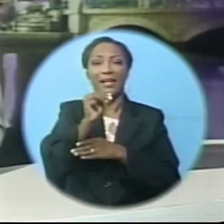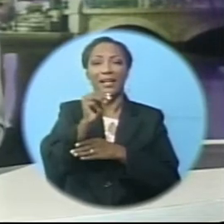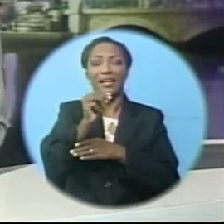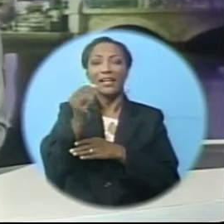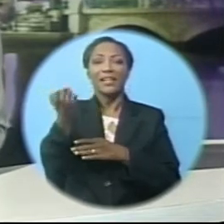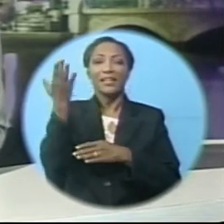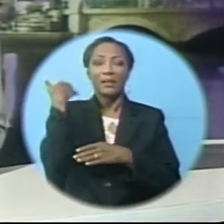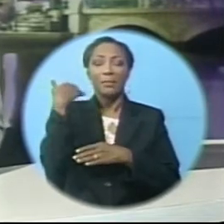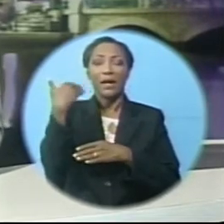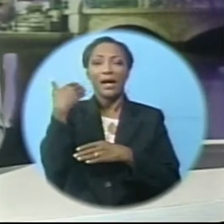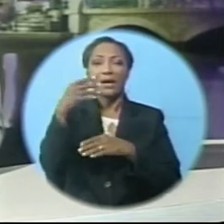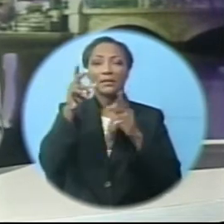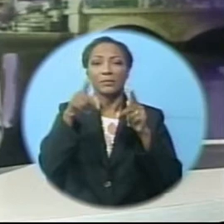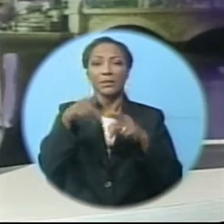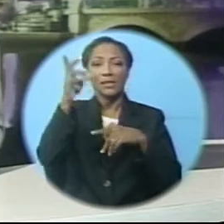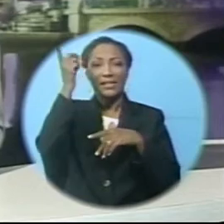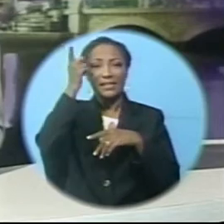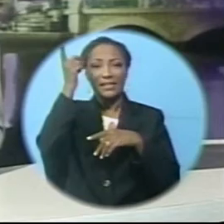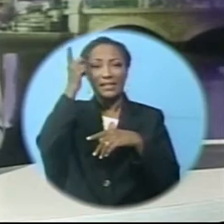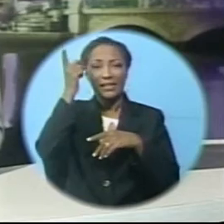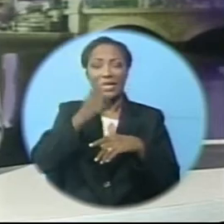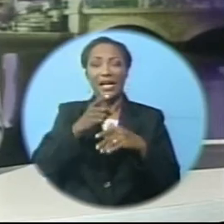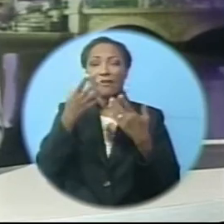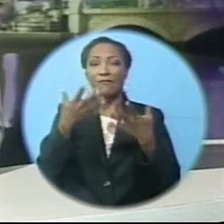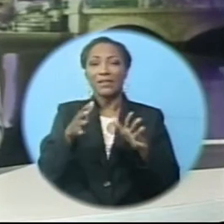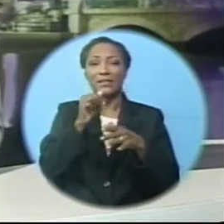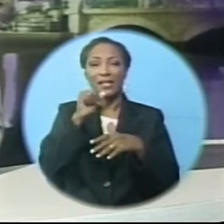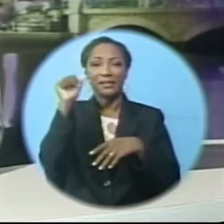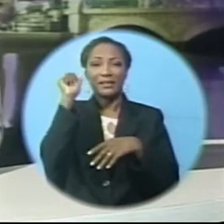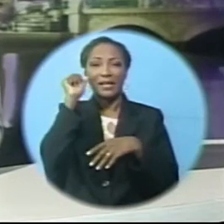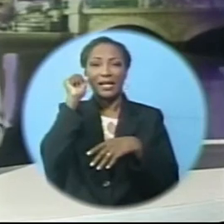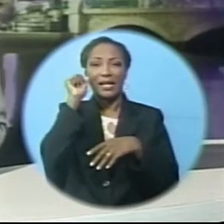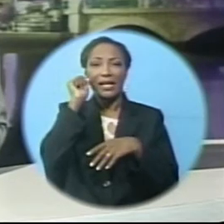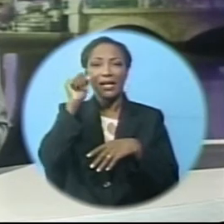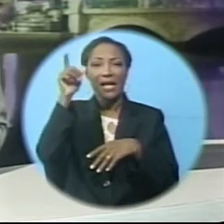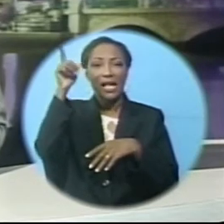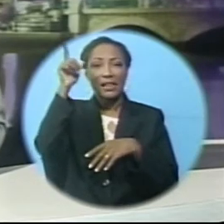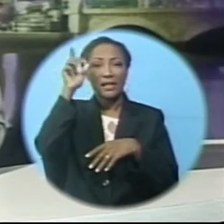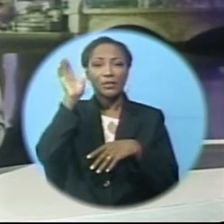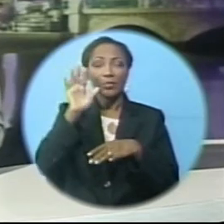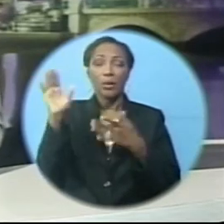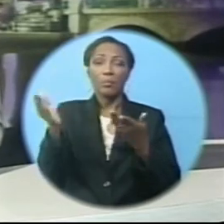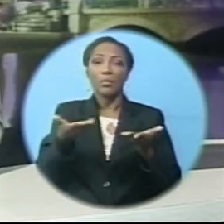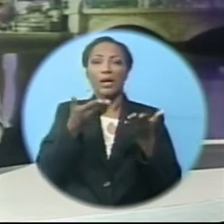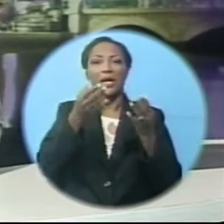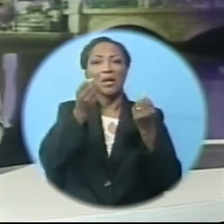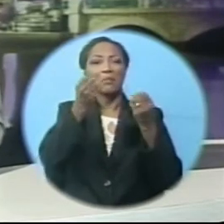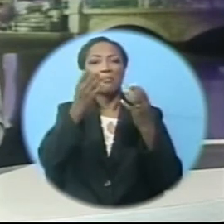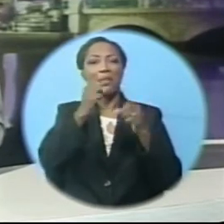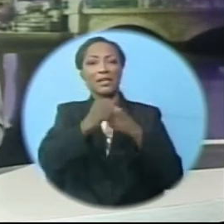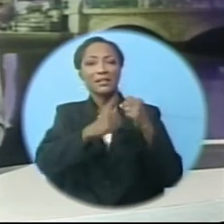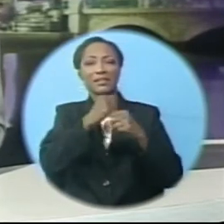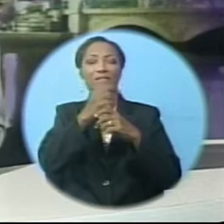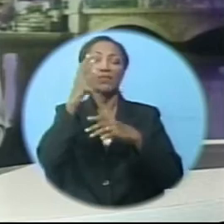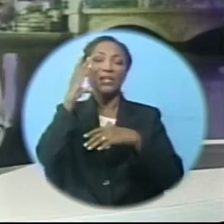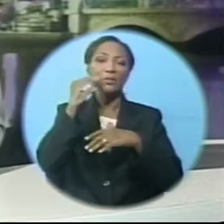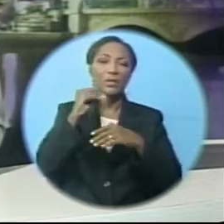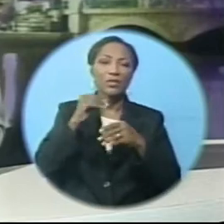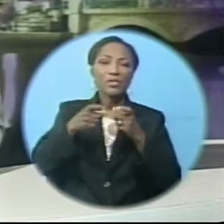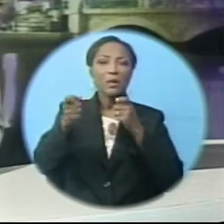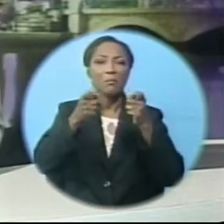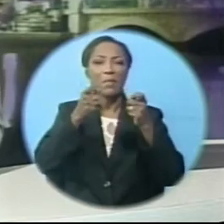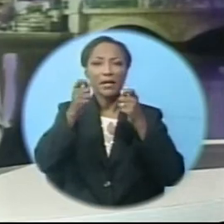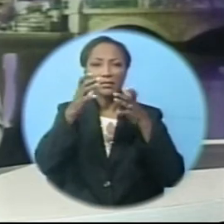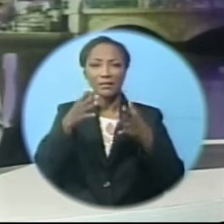yesterday at the end of his contract. Now, Lynch will bring to the BCA several years of experience in management and sports. A